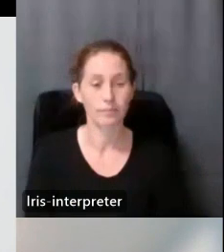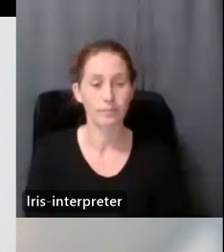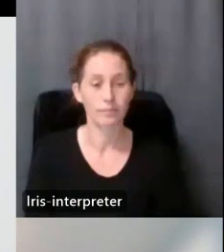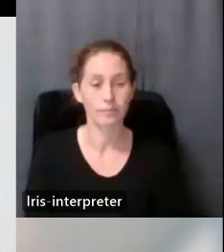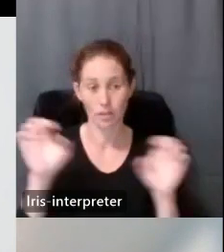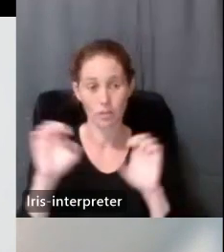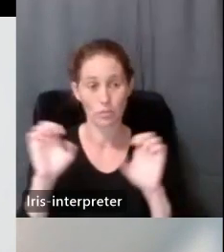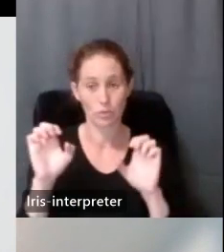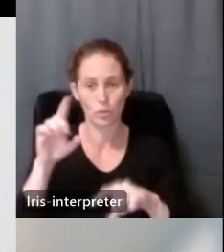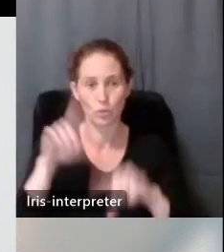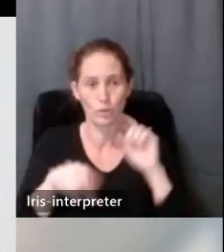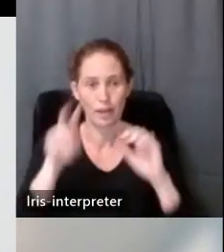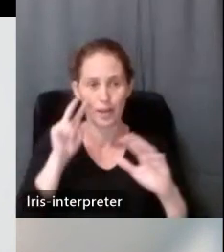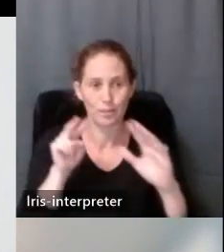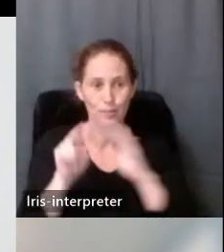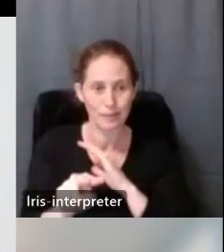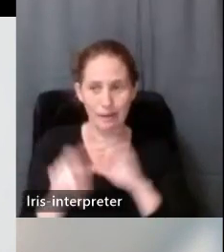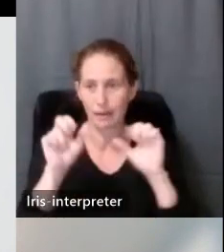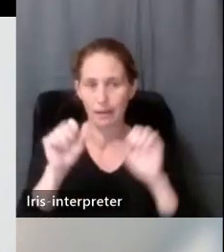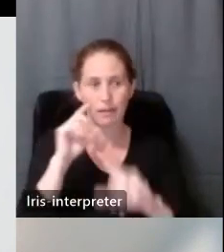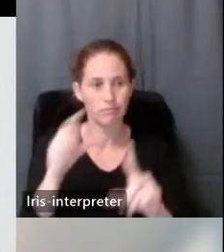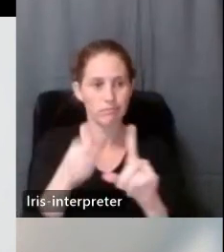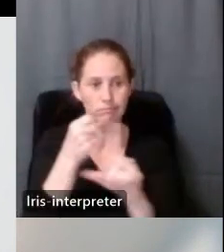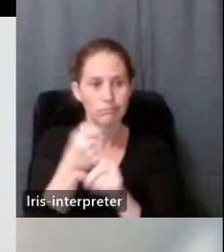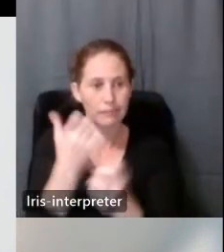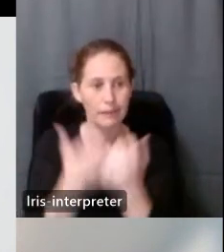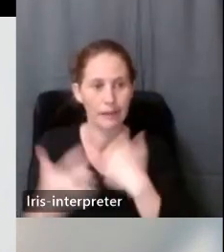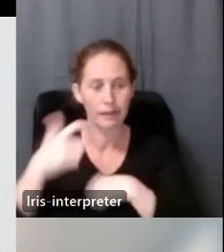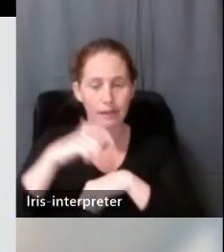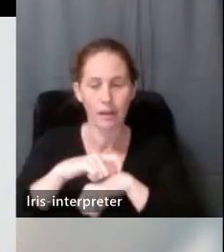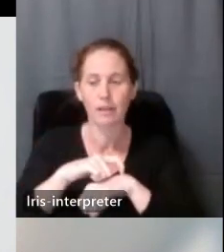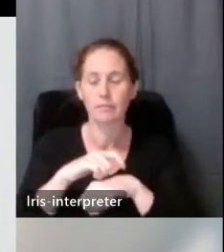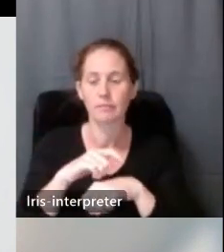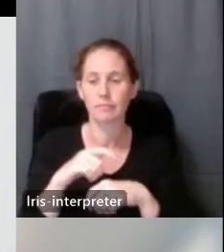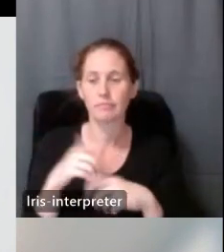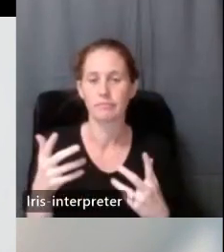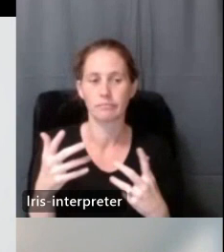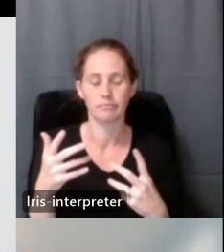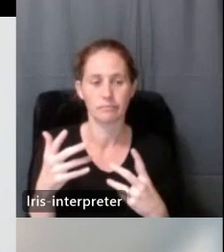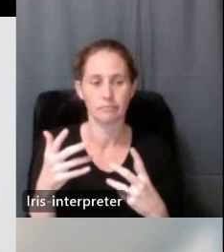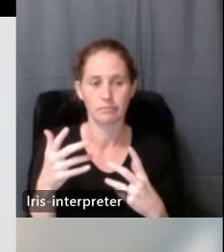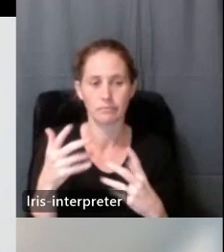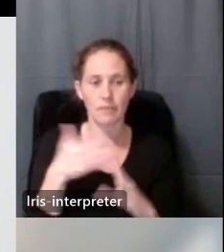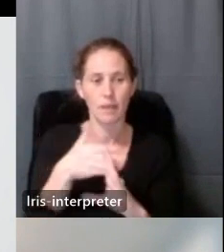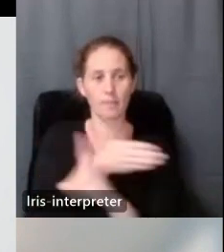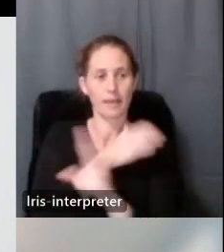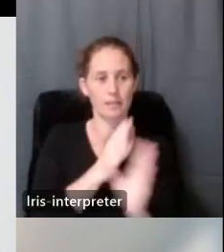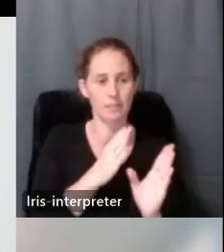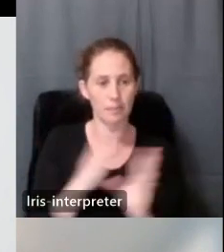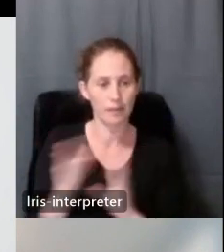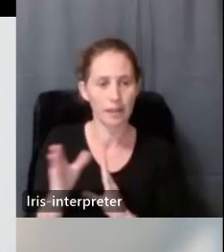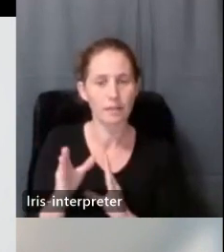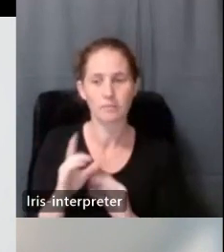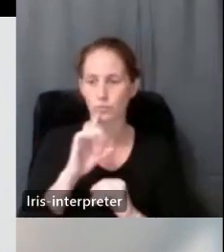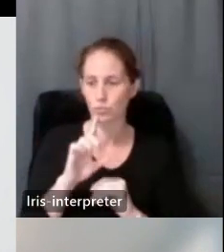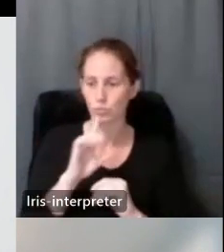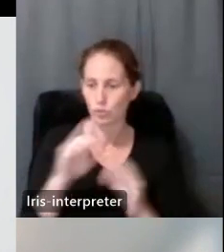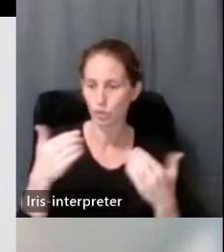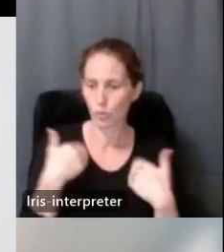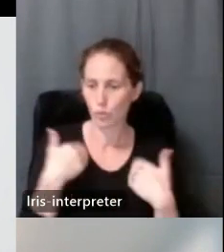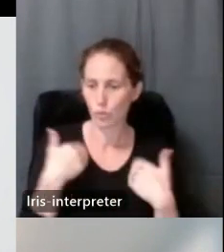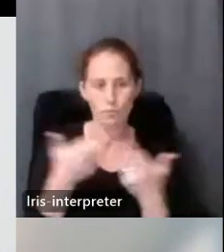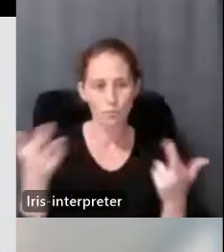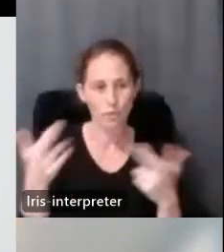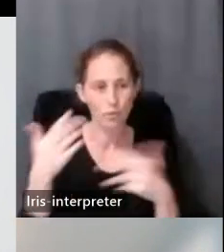emergencies are unpredictable and can happen at any time, advanced planning, ensuring that you have